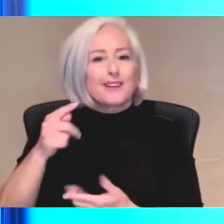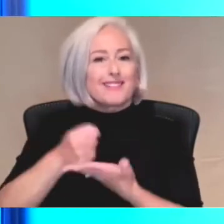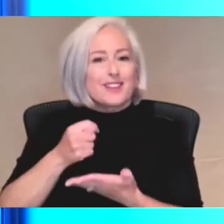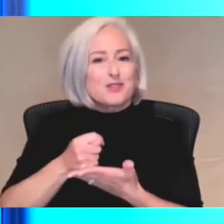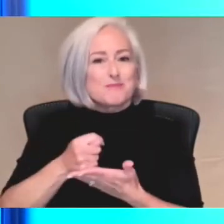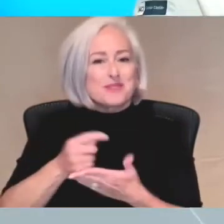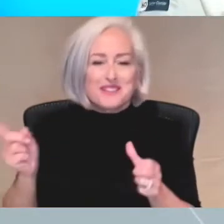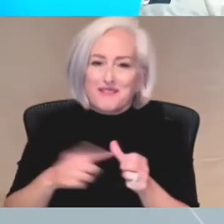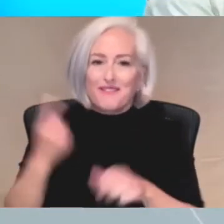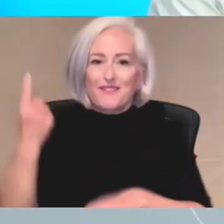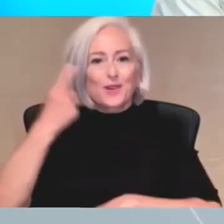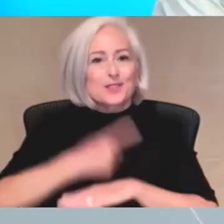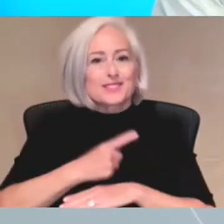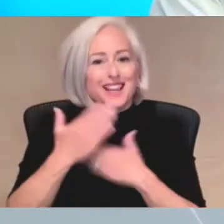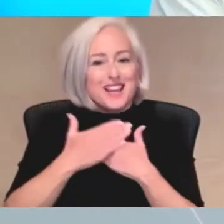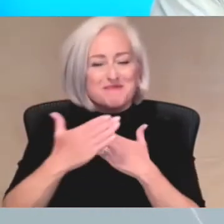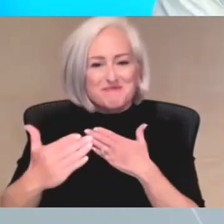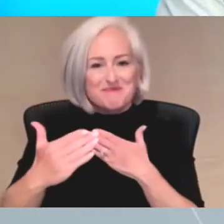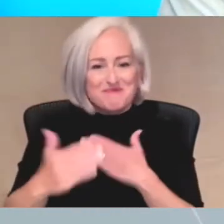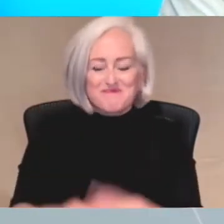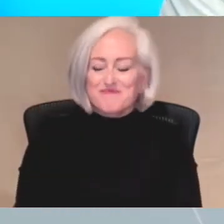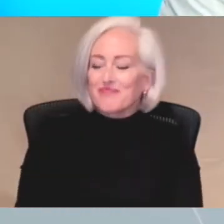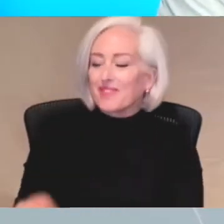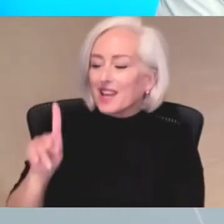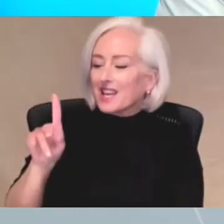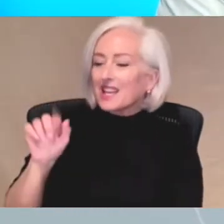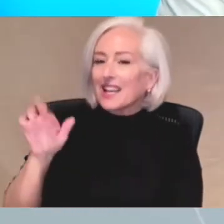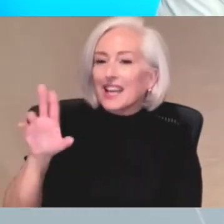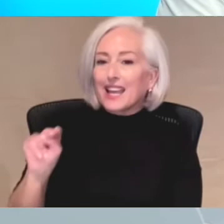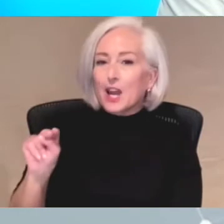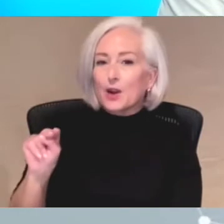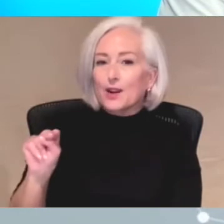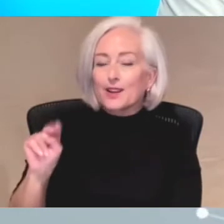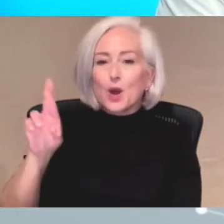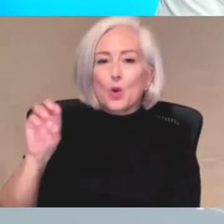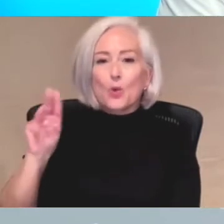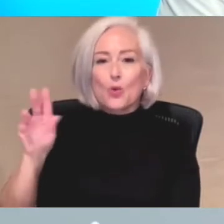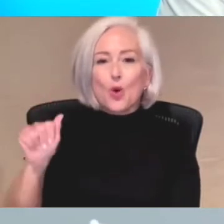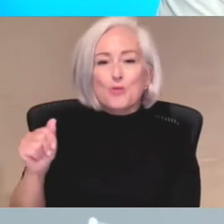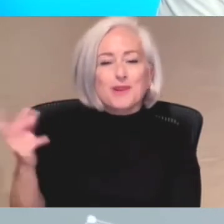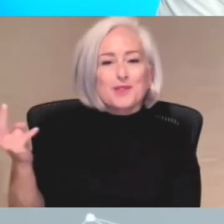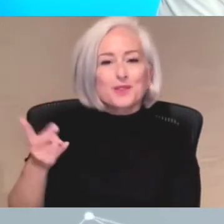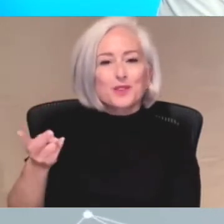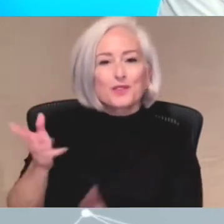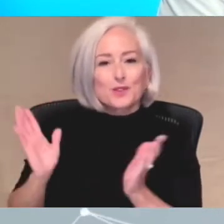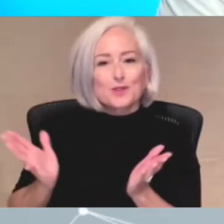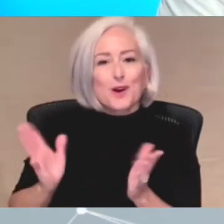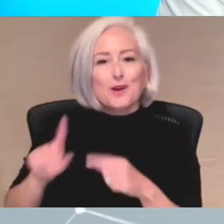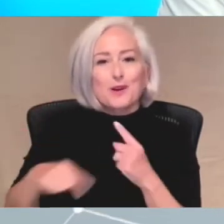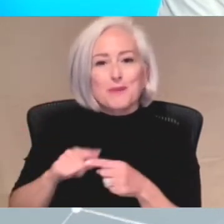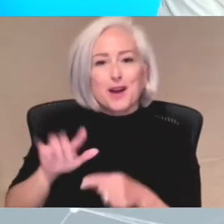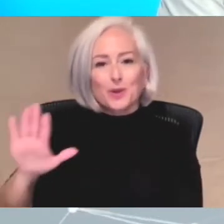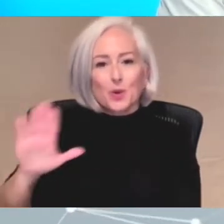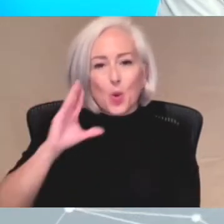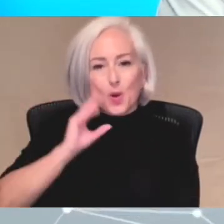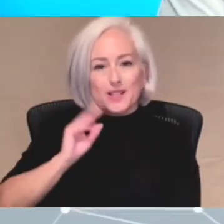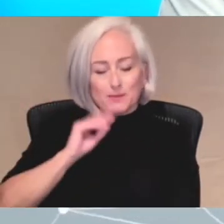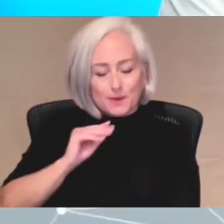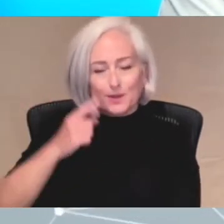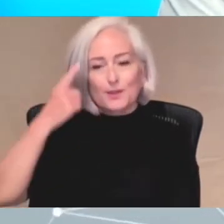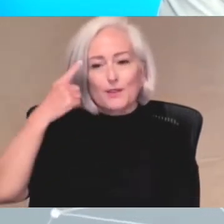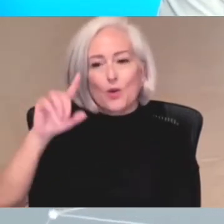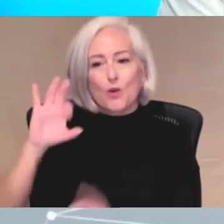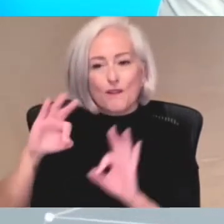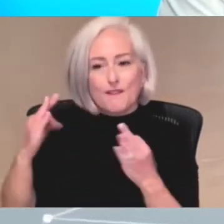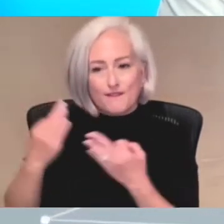right. Karen and Roma, you've already talked with us about the experience that your family had to go through